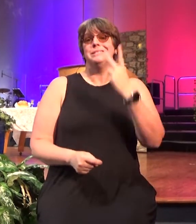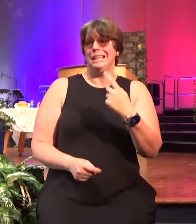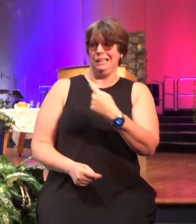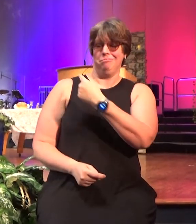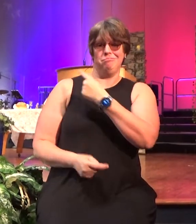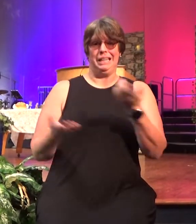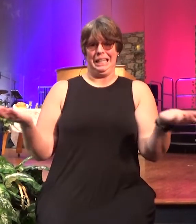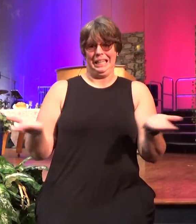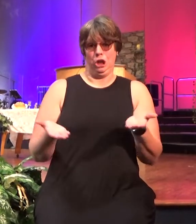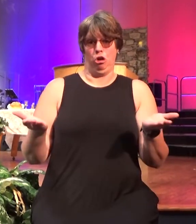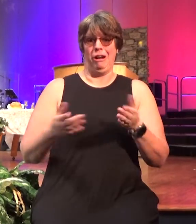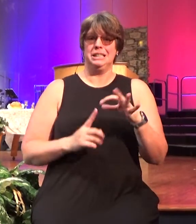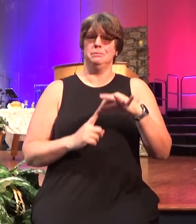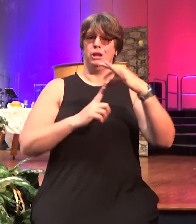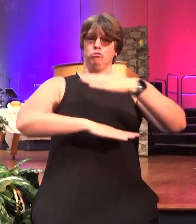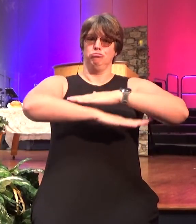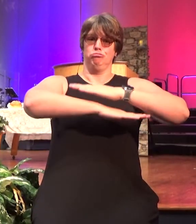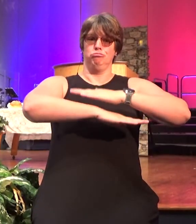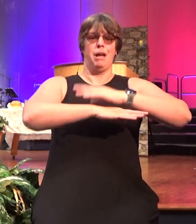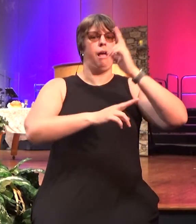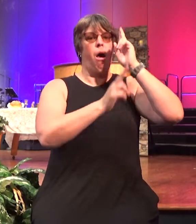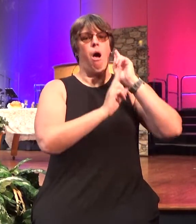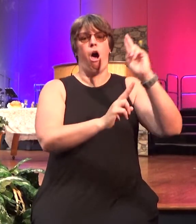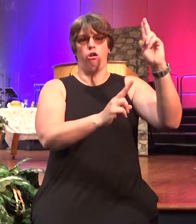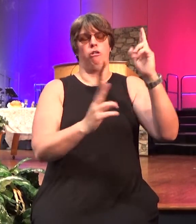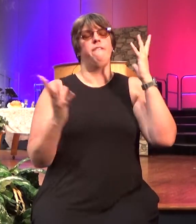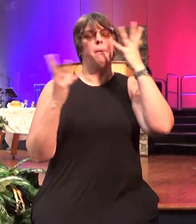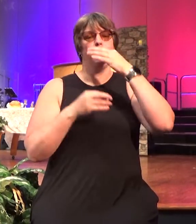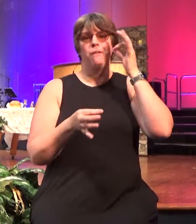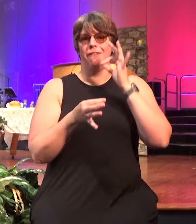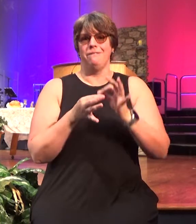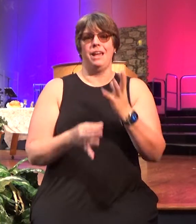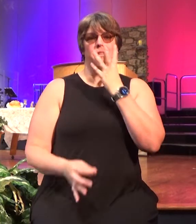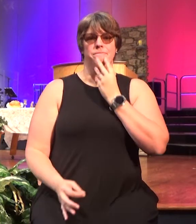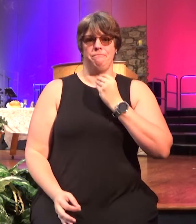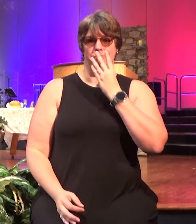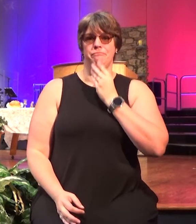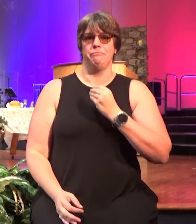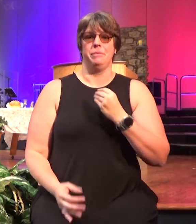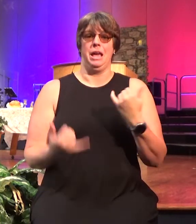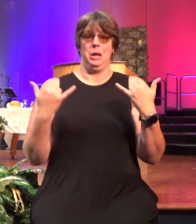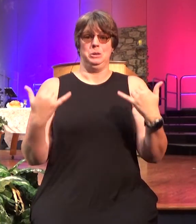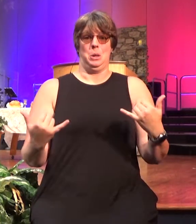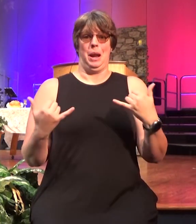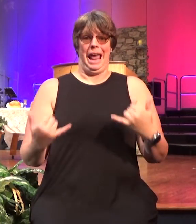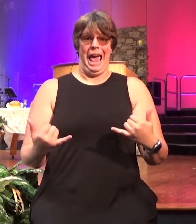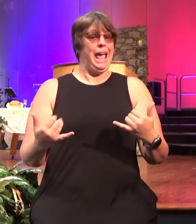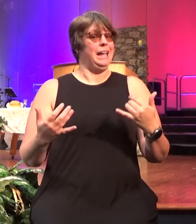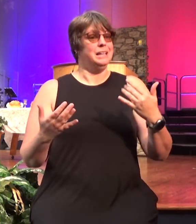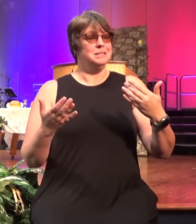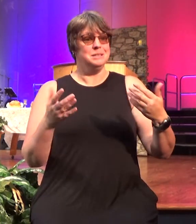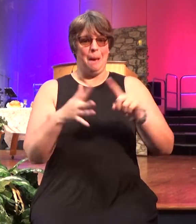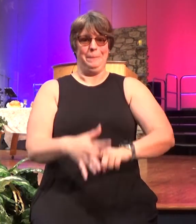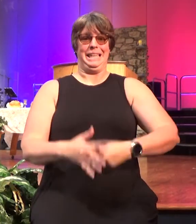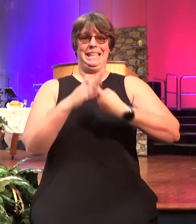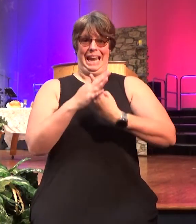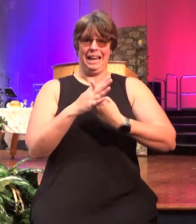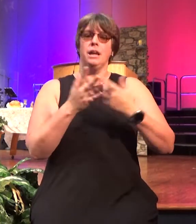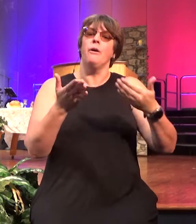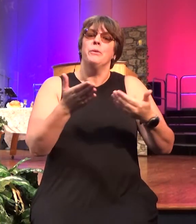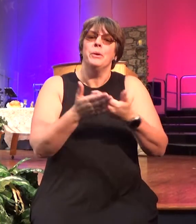of the beautiful faith of Judaism, as tonight is the beginning of Rosh Hashanah. Yes, we can acknowledge that. Yes.